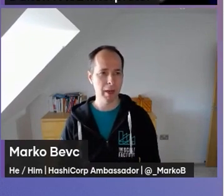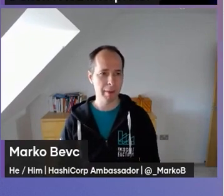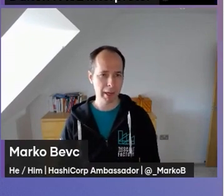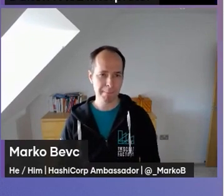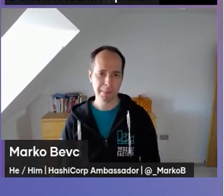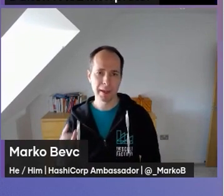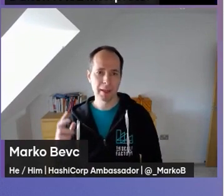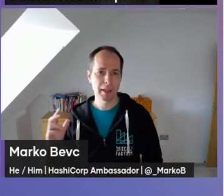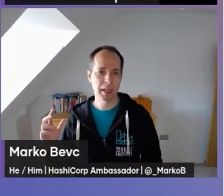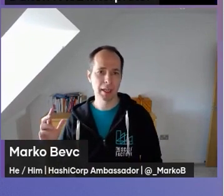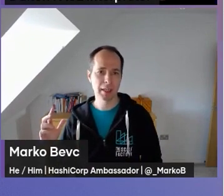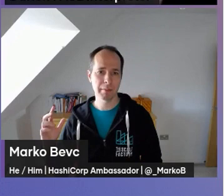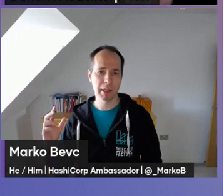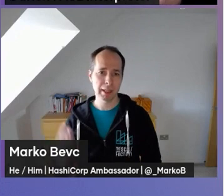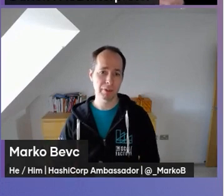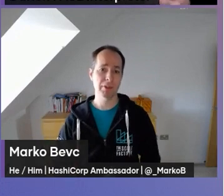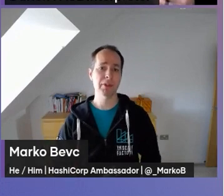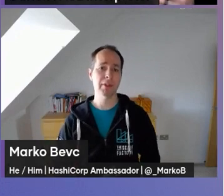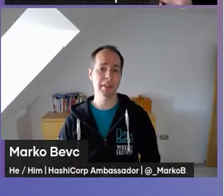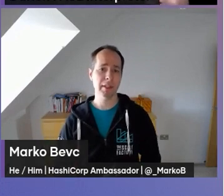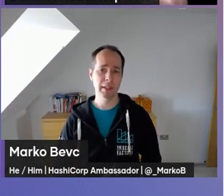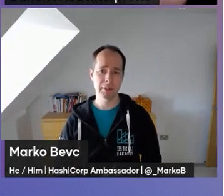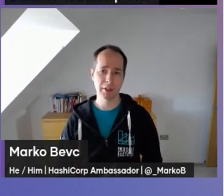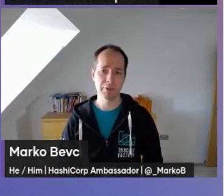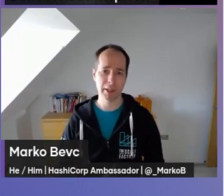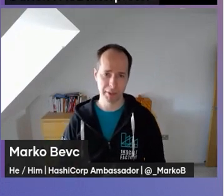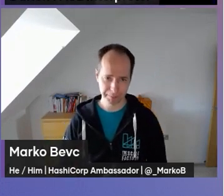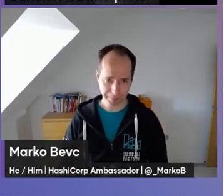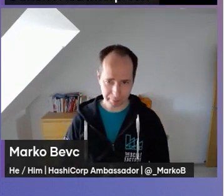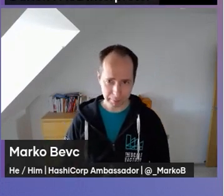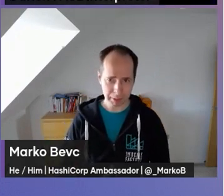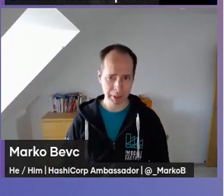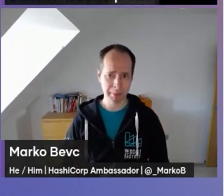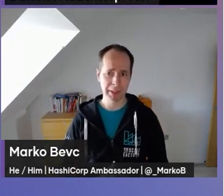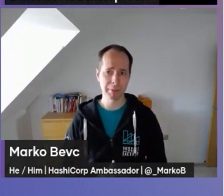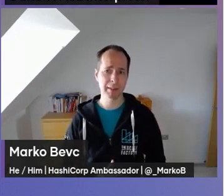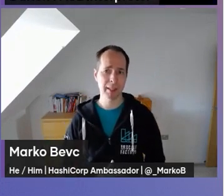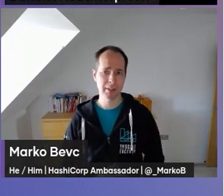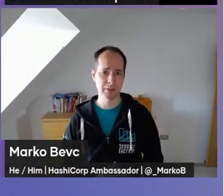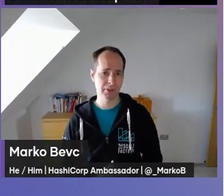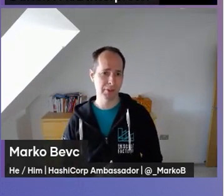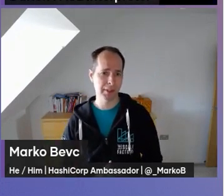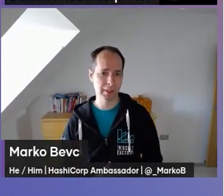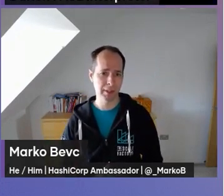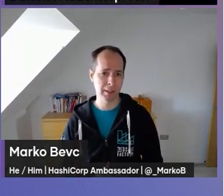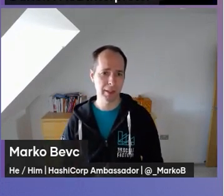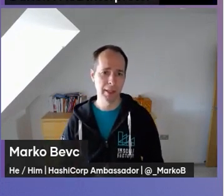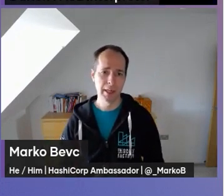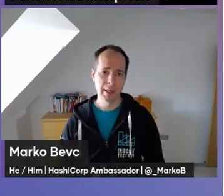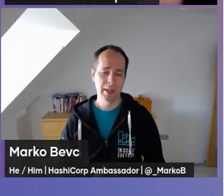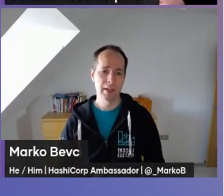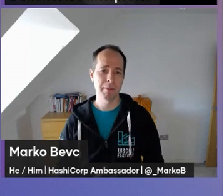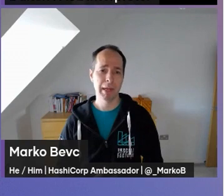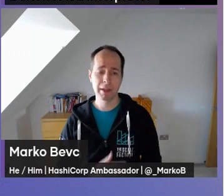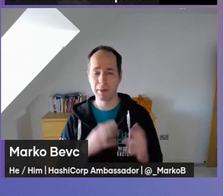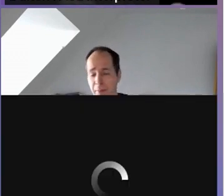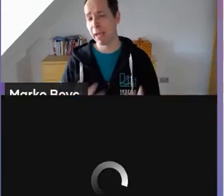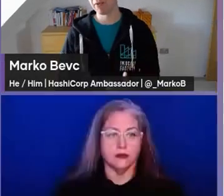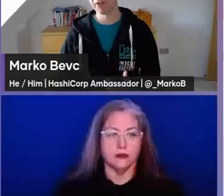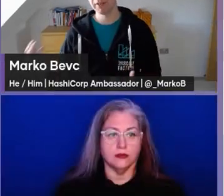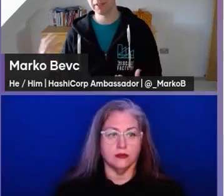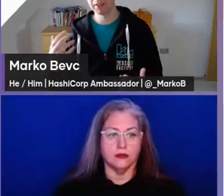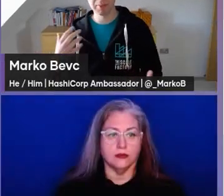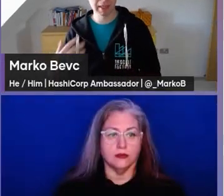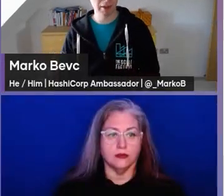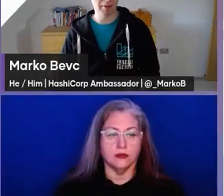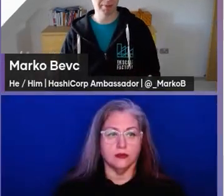about who am I? I am a head of consultancy at the Scale Factory. We're a B2B SaaS consultancy. My